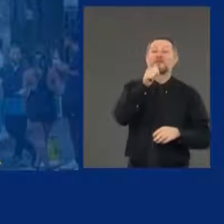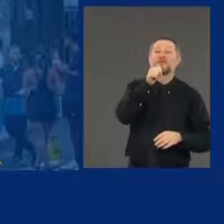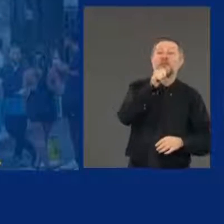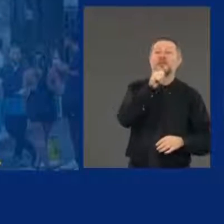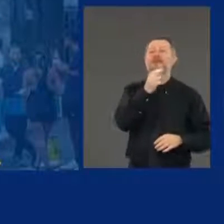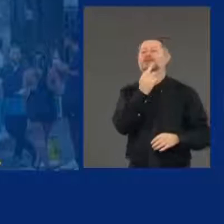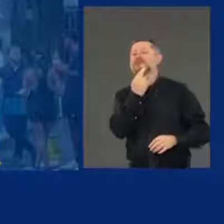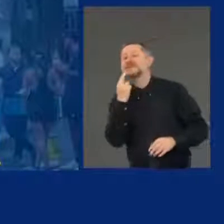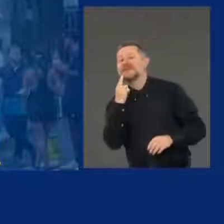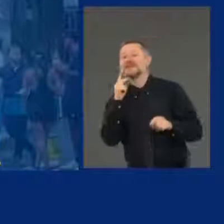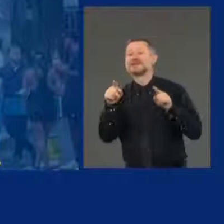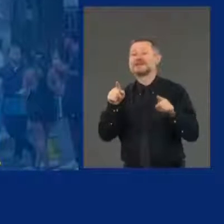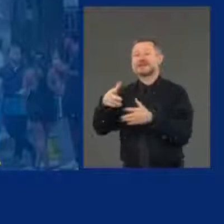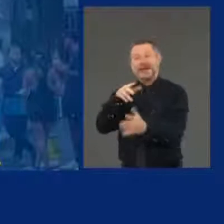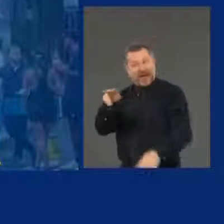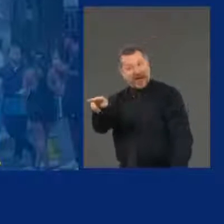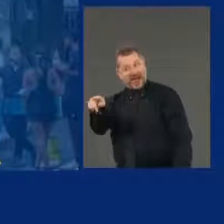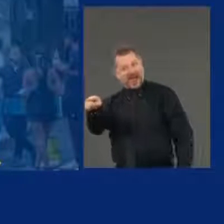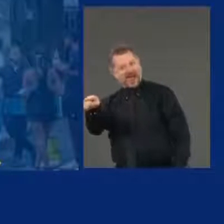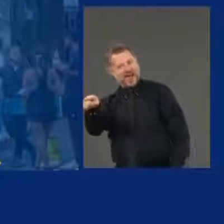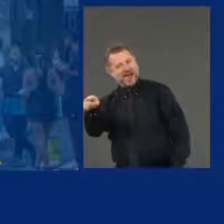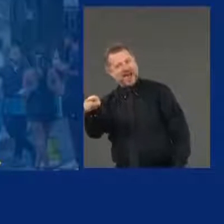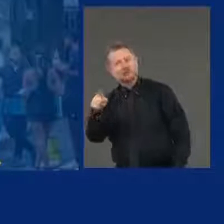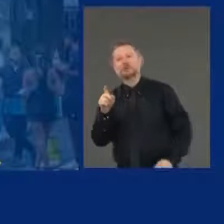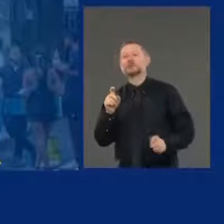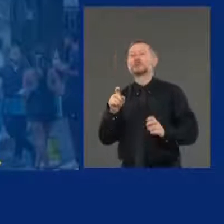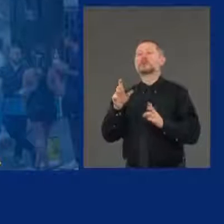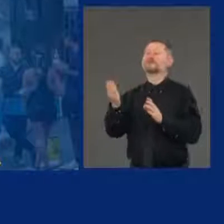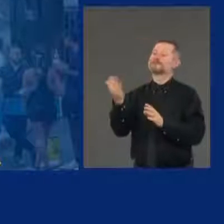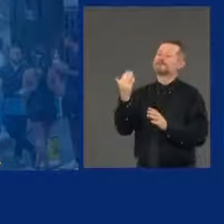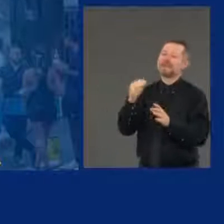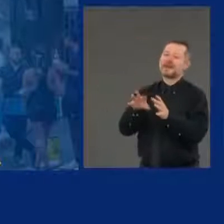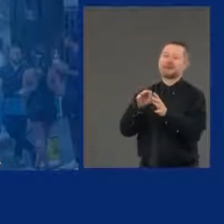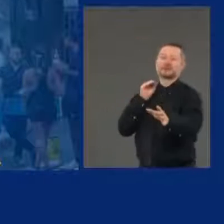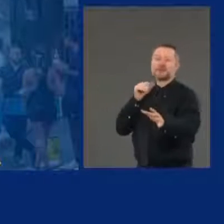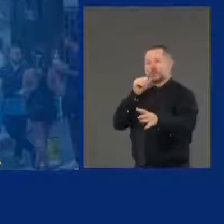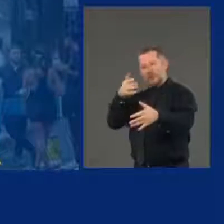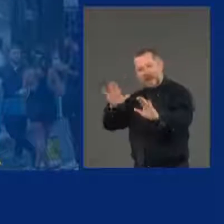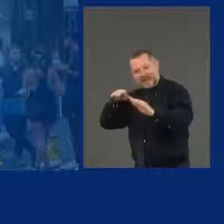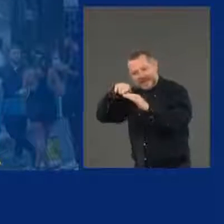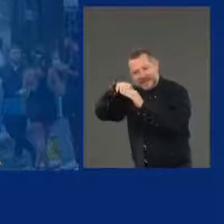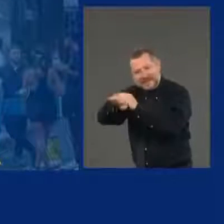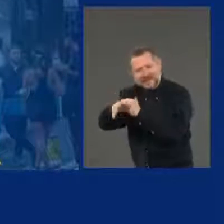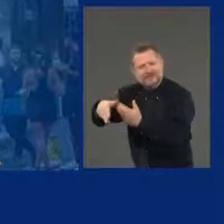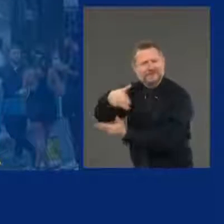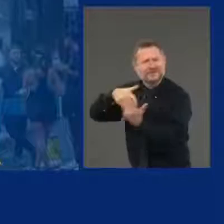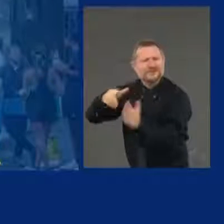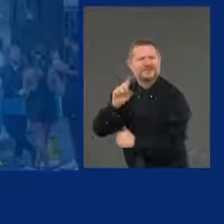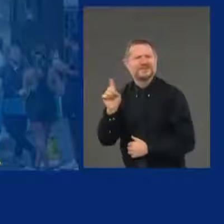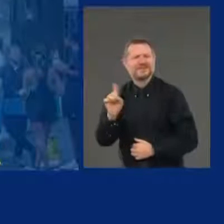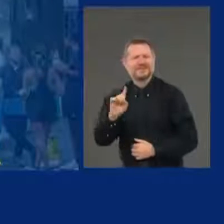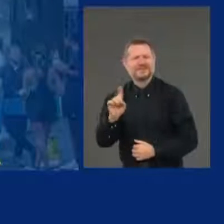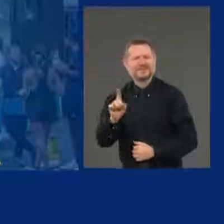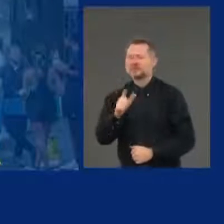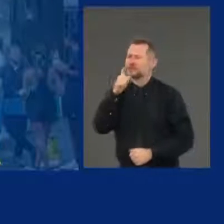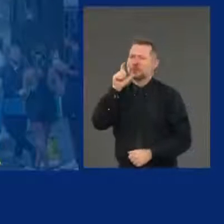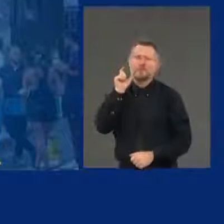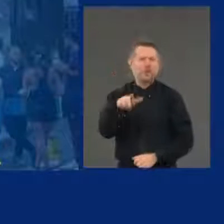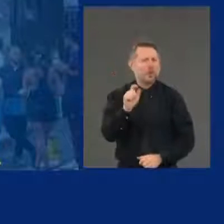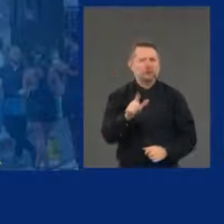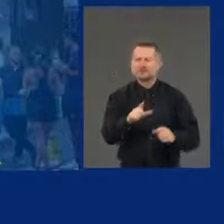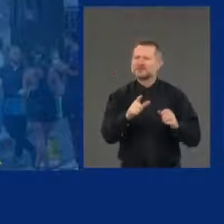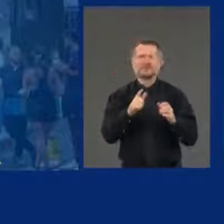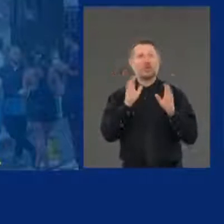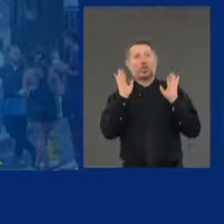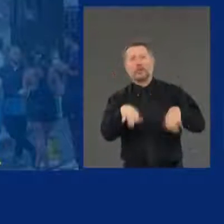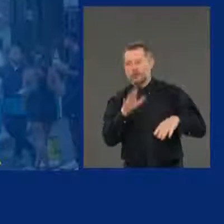know, you're only supposed to be in an open air area and you're not supposed to be violating social distancing.